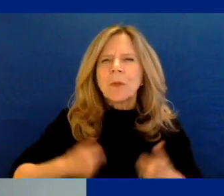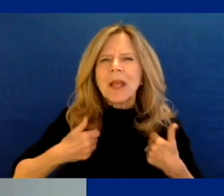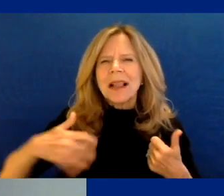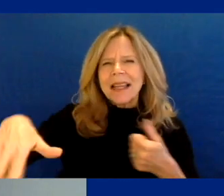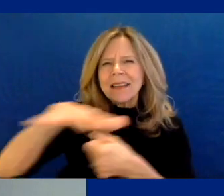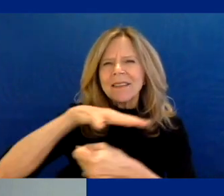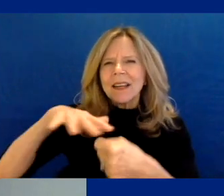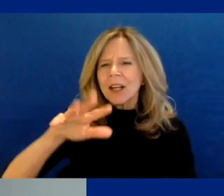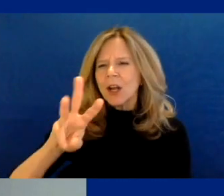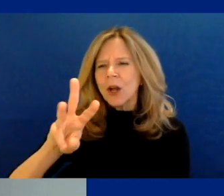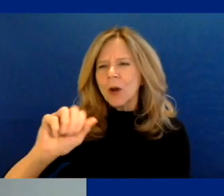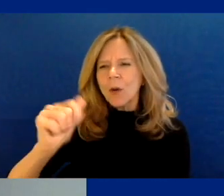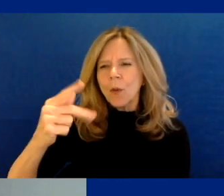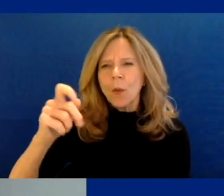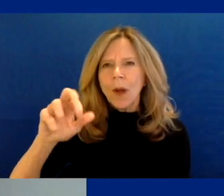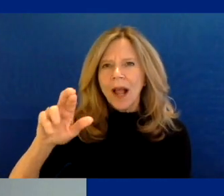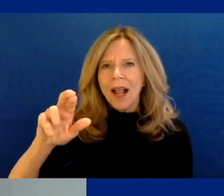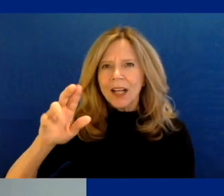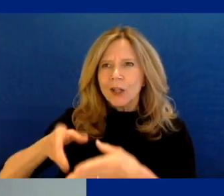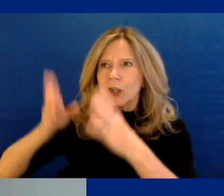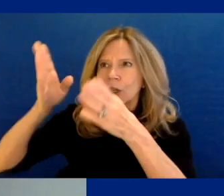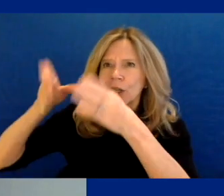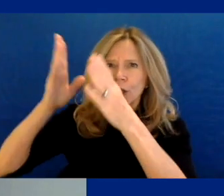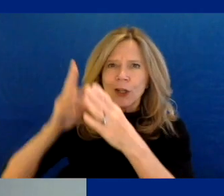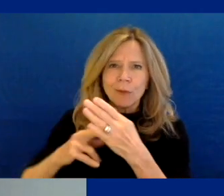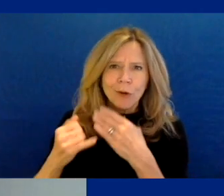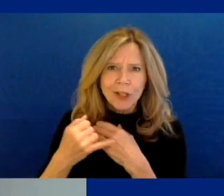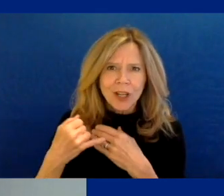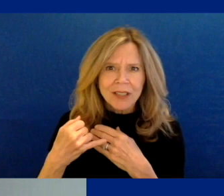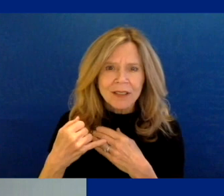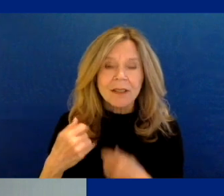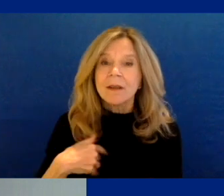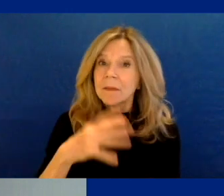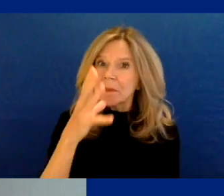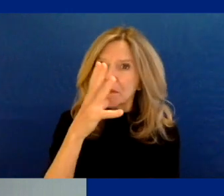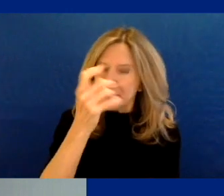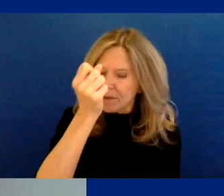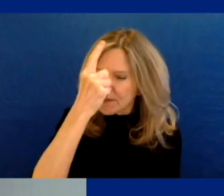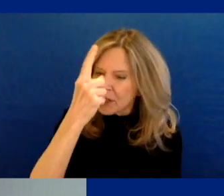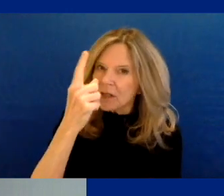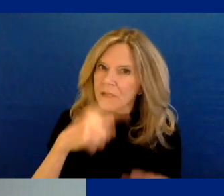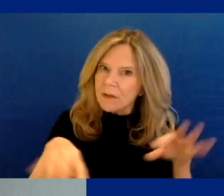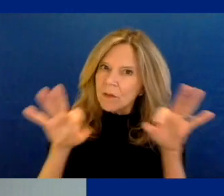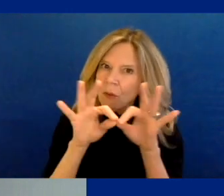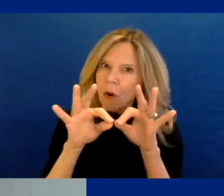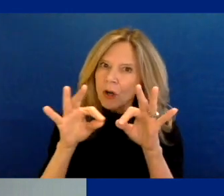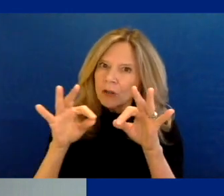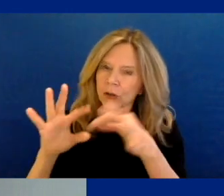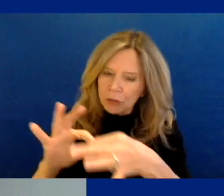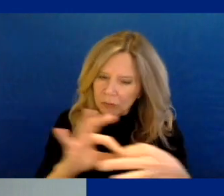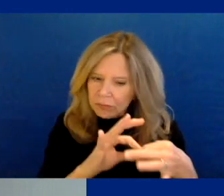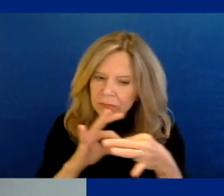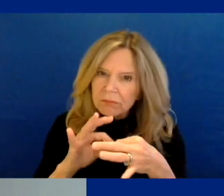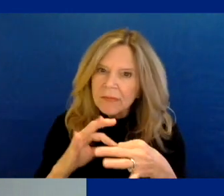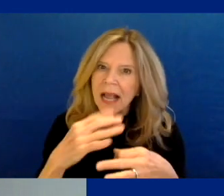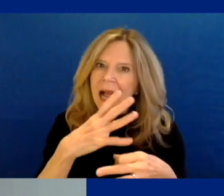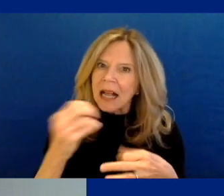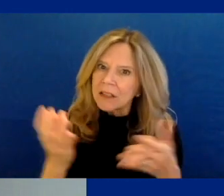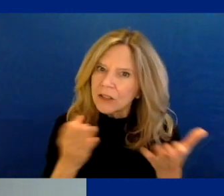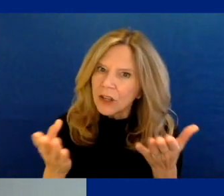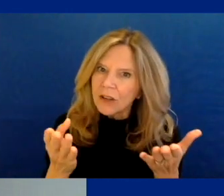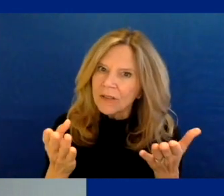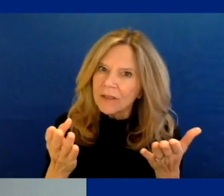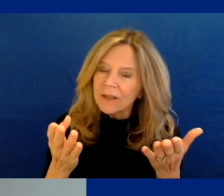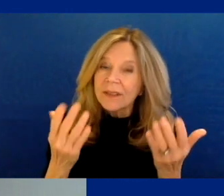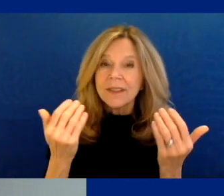she knew the importance of doing things together and the value of service. Today, I humbly ask you to